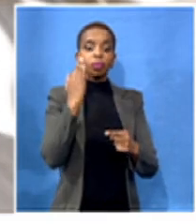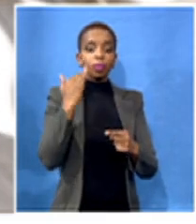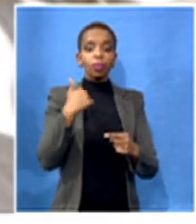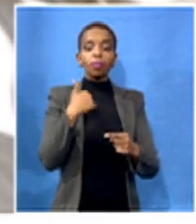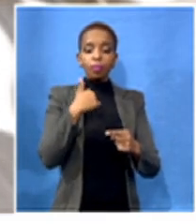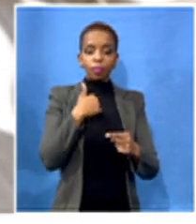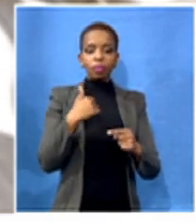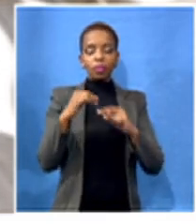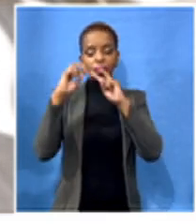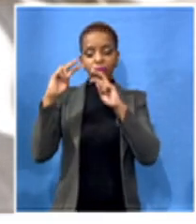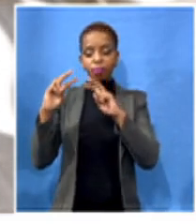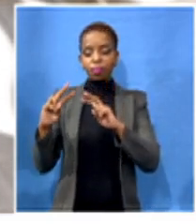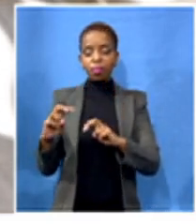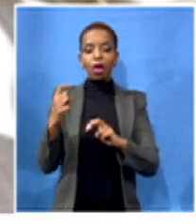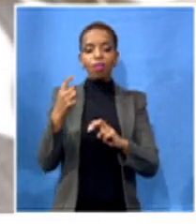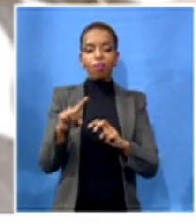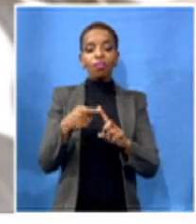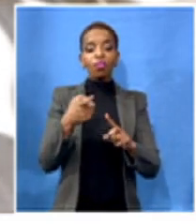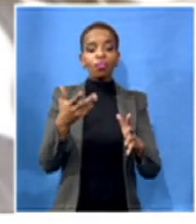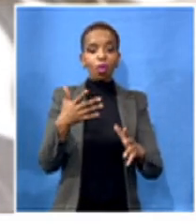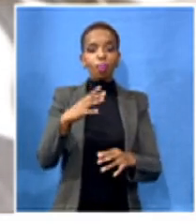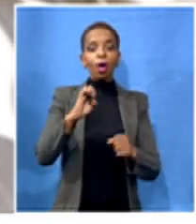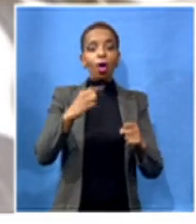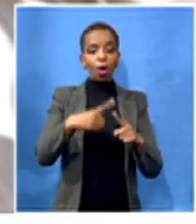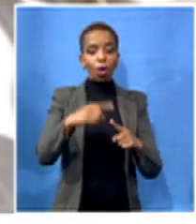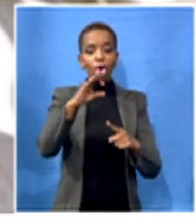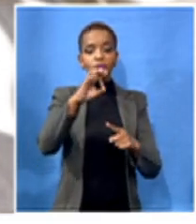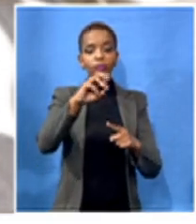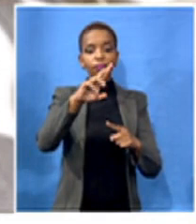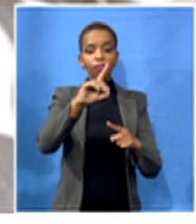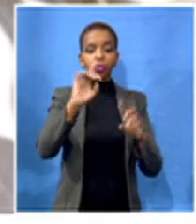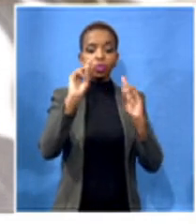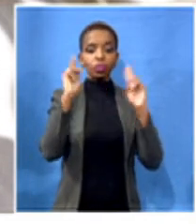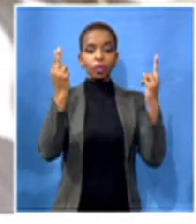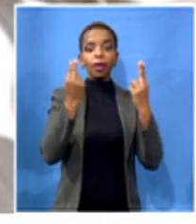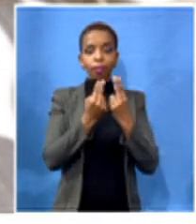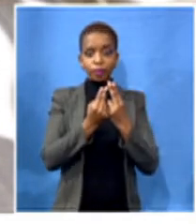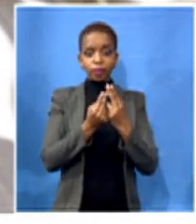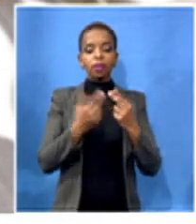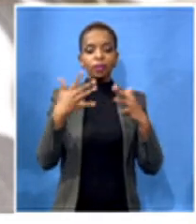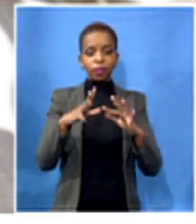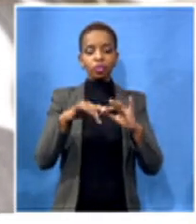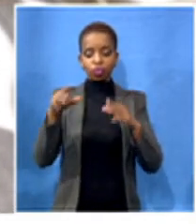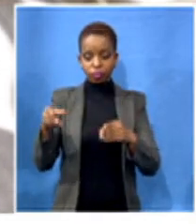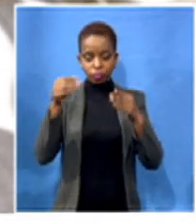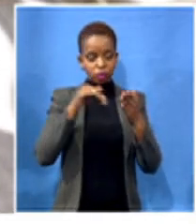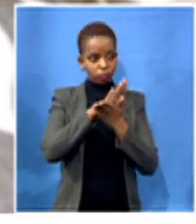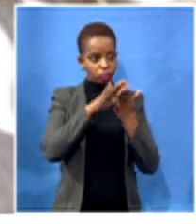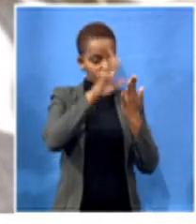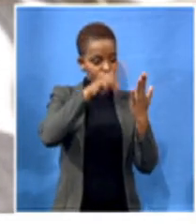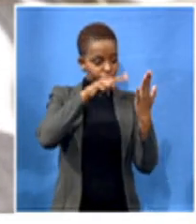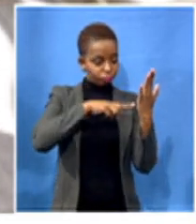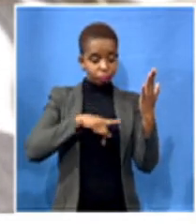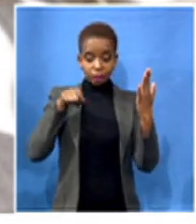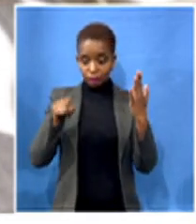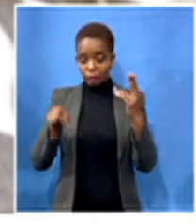Oxford University. It's a very, very impressive study. Oxford University being a very, very top university in the world,